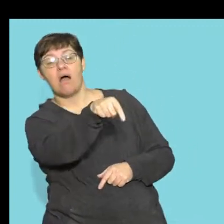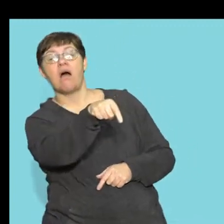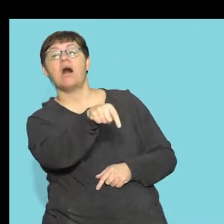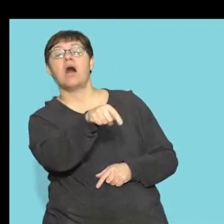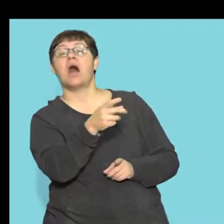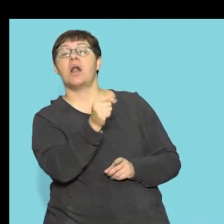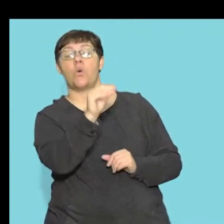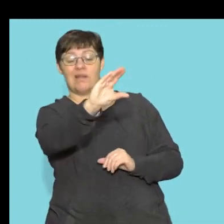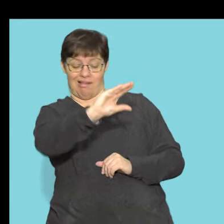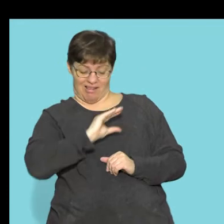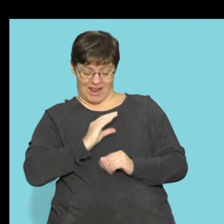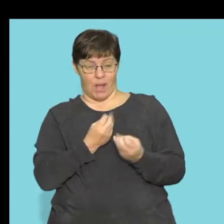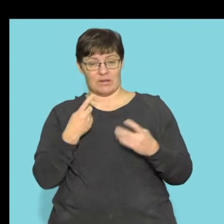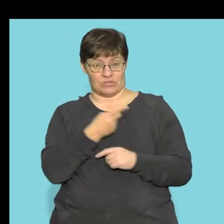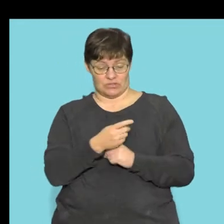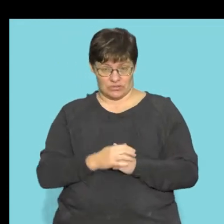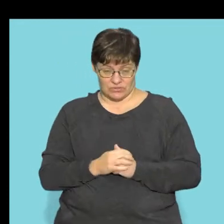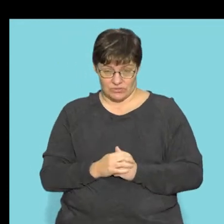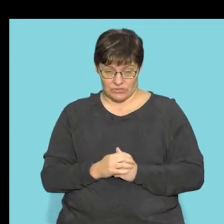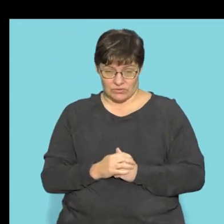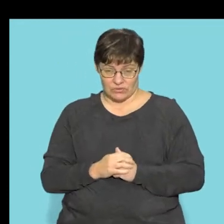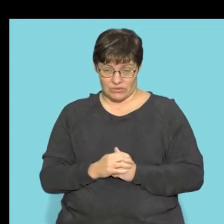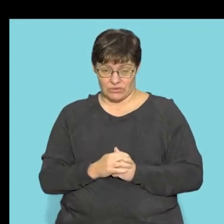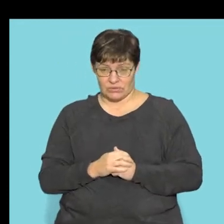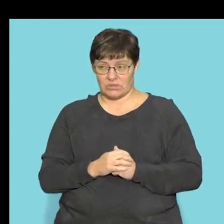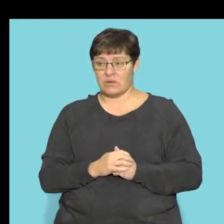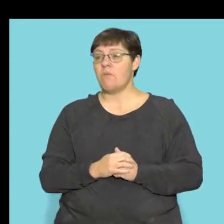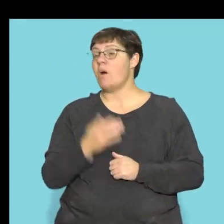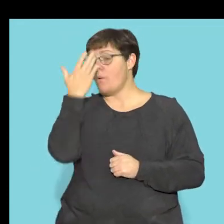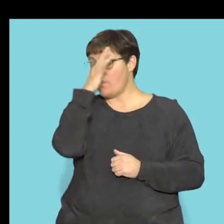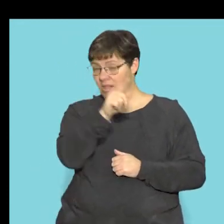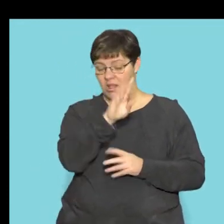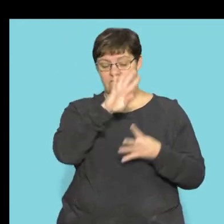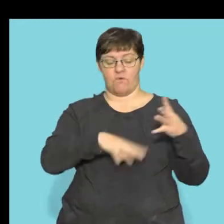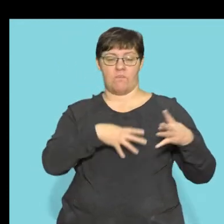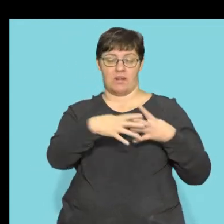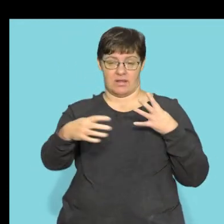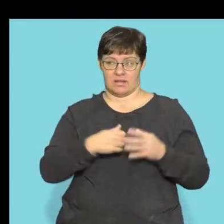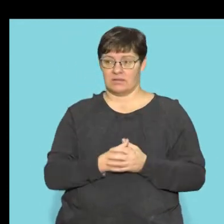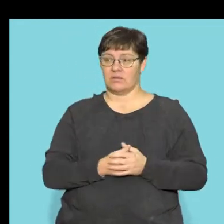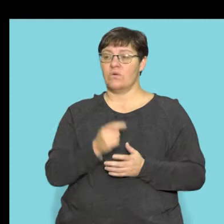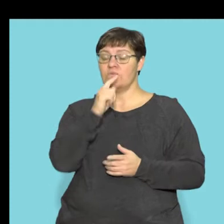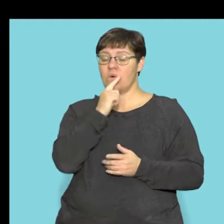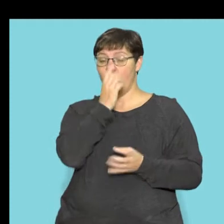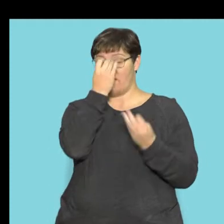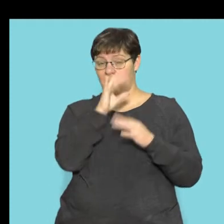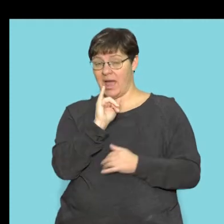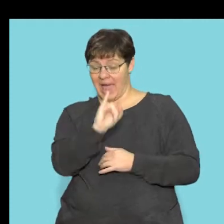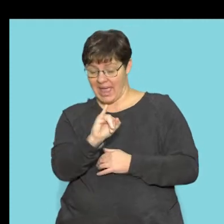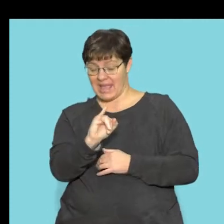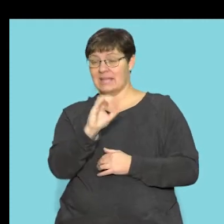pay this much? So what do we know? We know our formula. We know our data that I